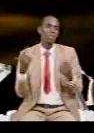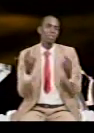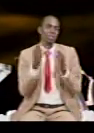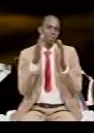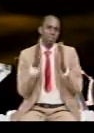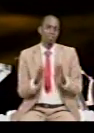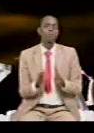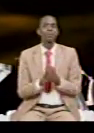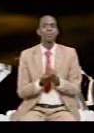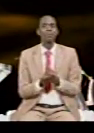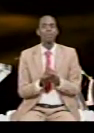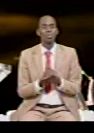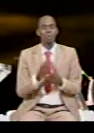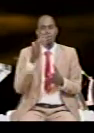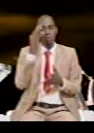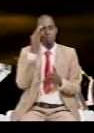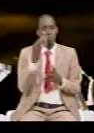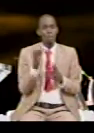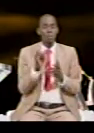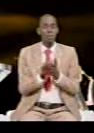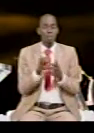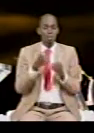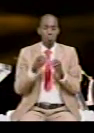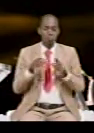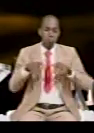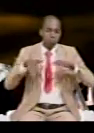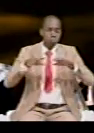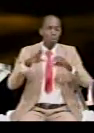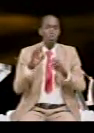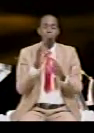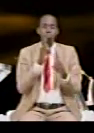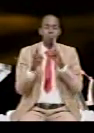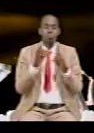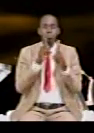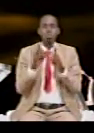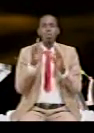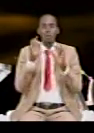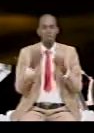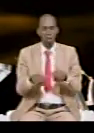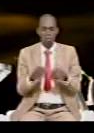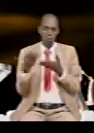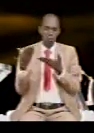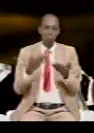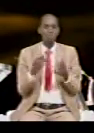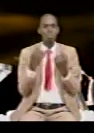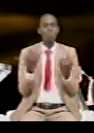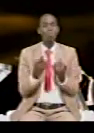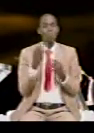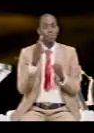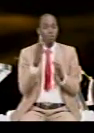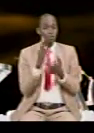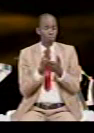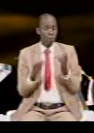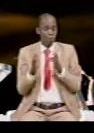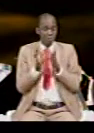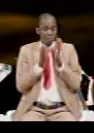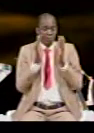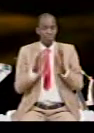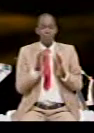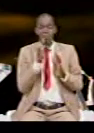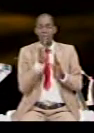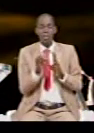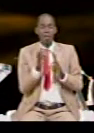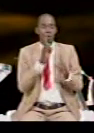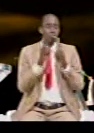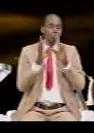words, they are wanted not sin. So if somebody, if a Christian is a talkative, a gossiper,